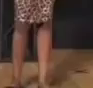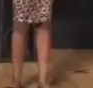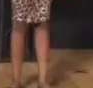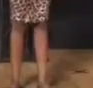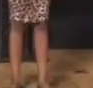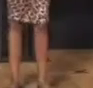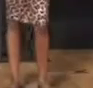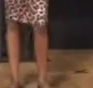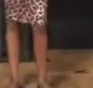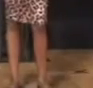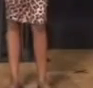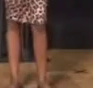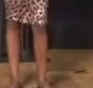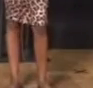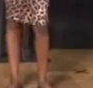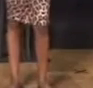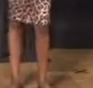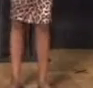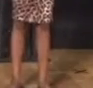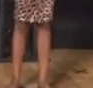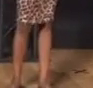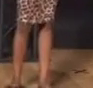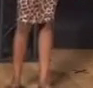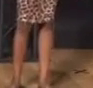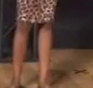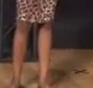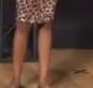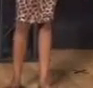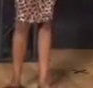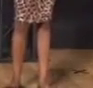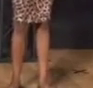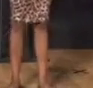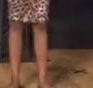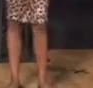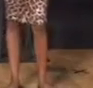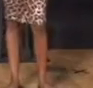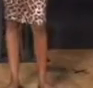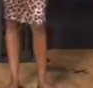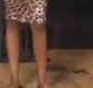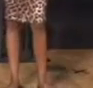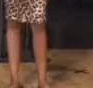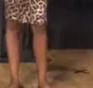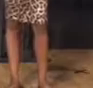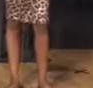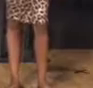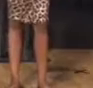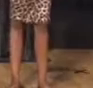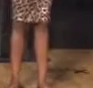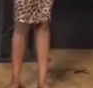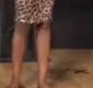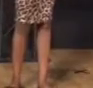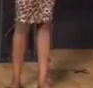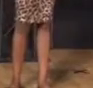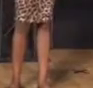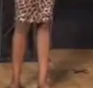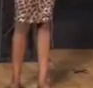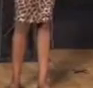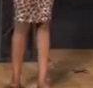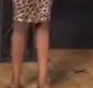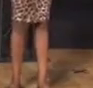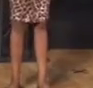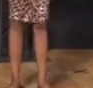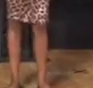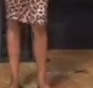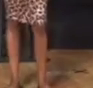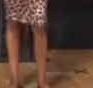is running after, running after you. Oh, you want to sing hallelujah? Your goodness